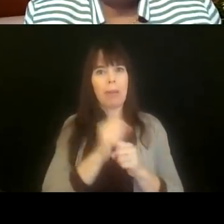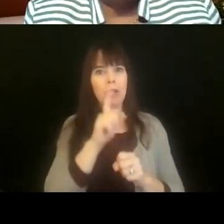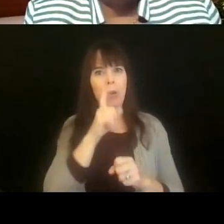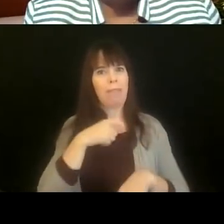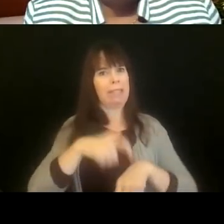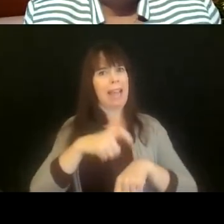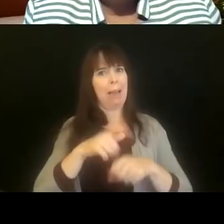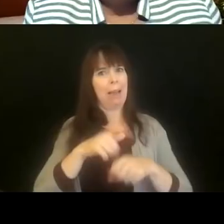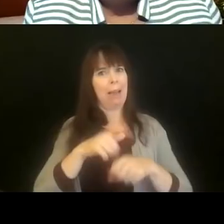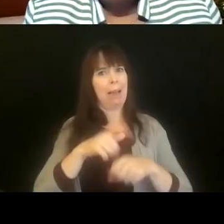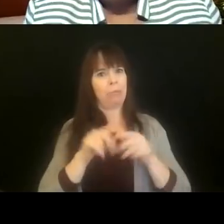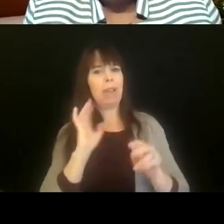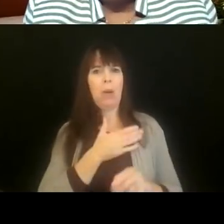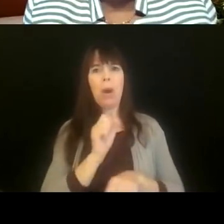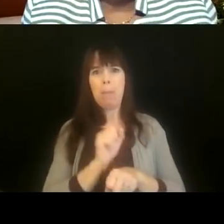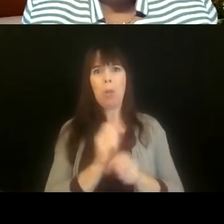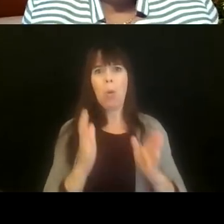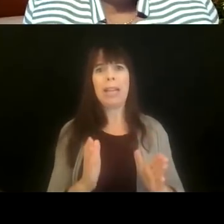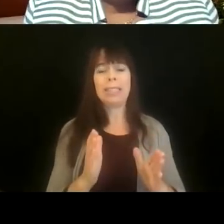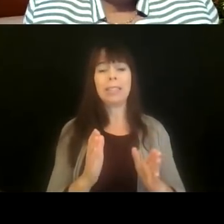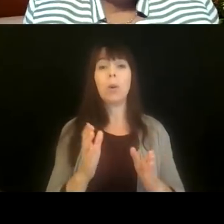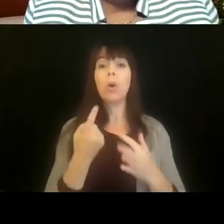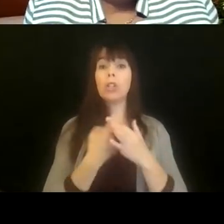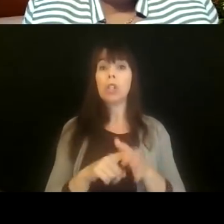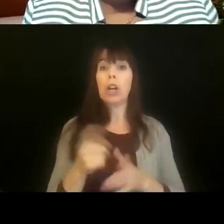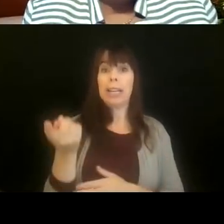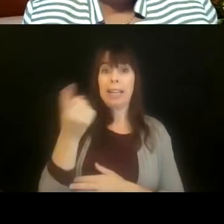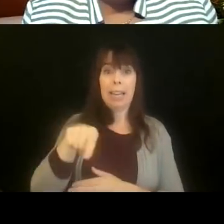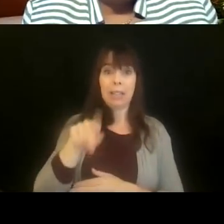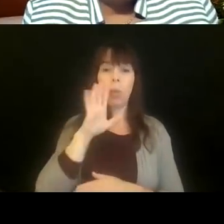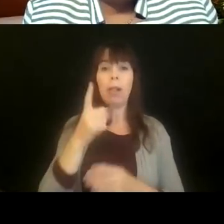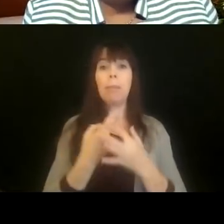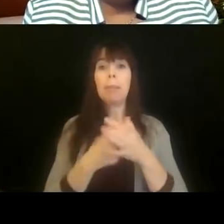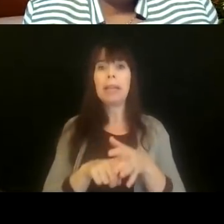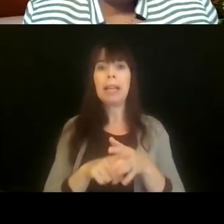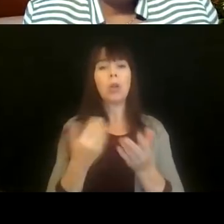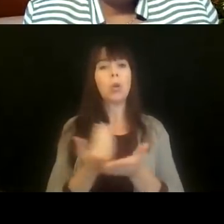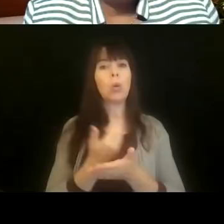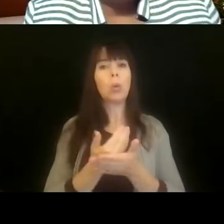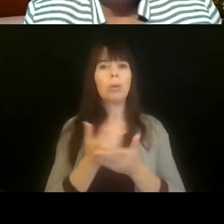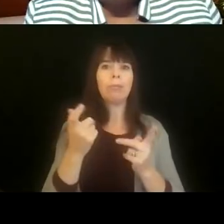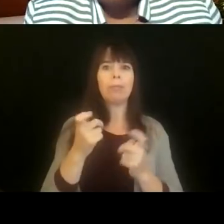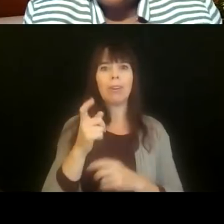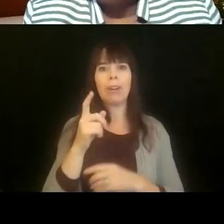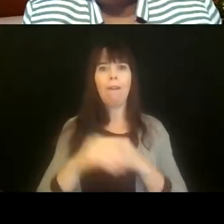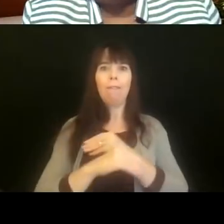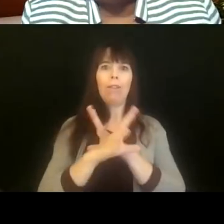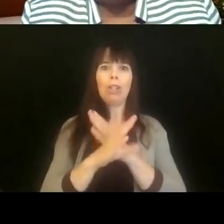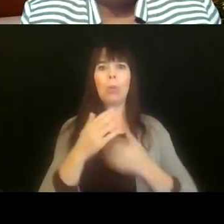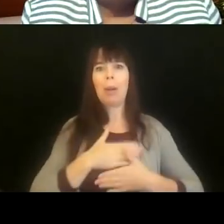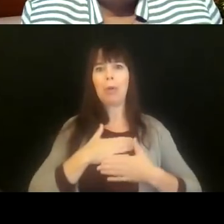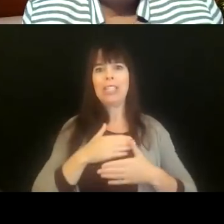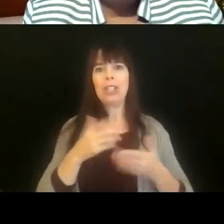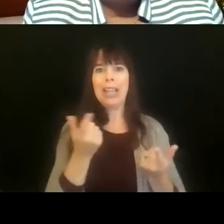our employees. So beginning next week, we will begin a new virtual appreciation